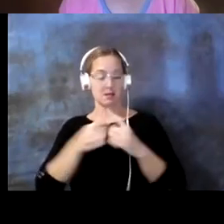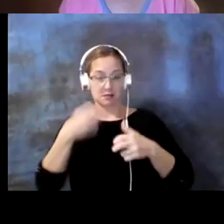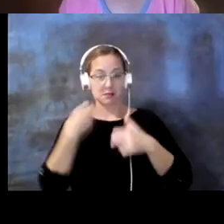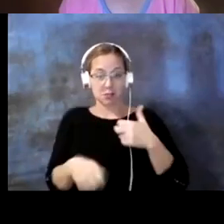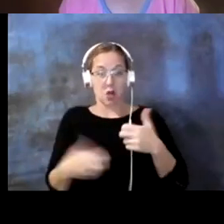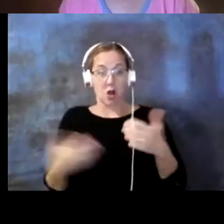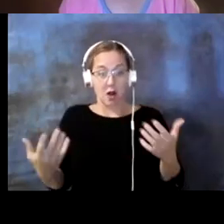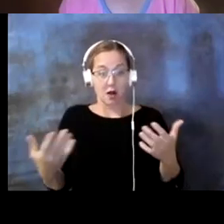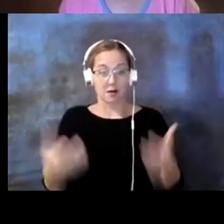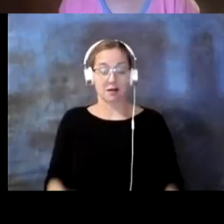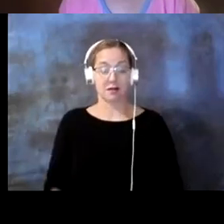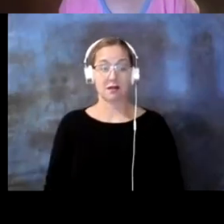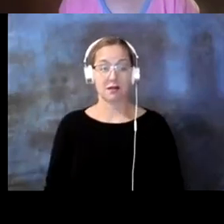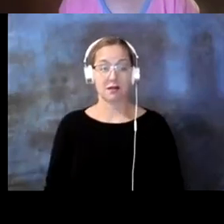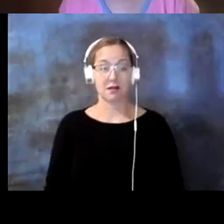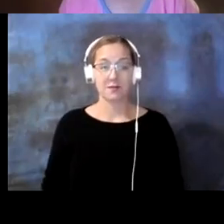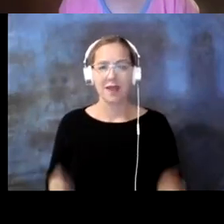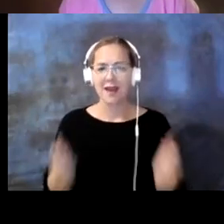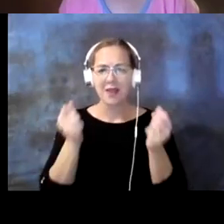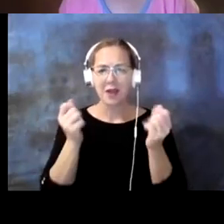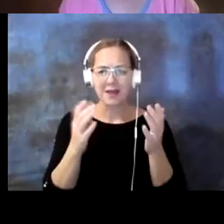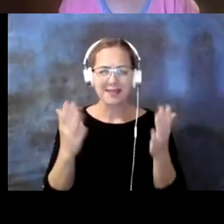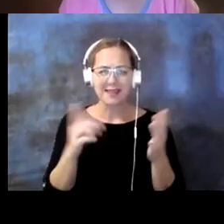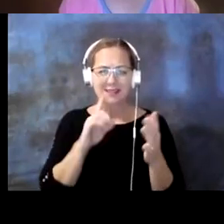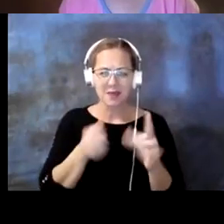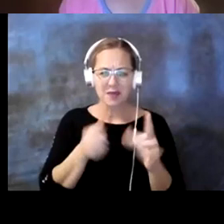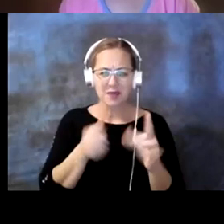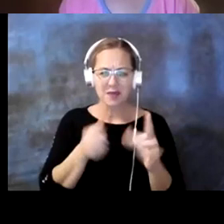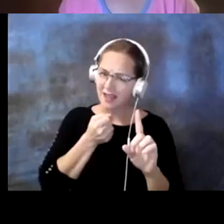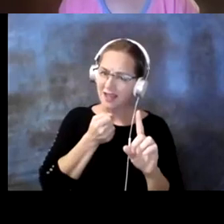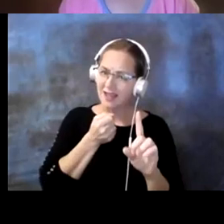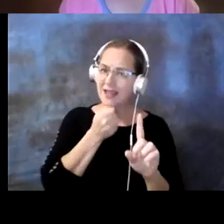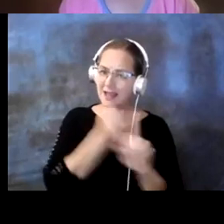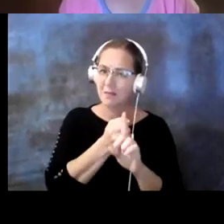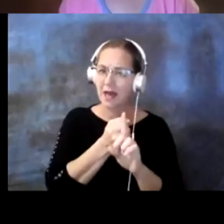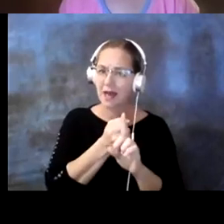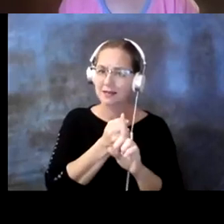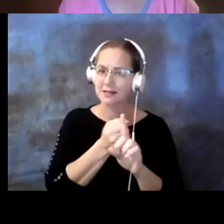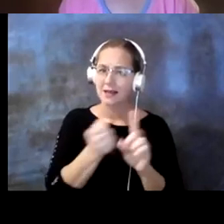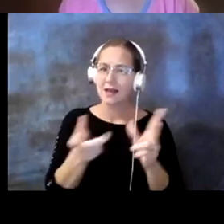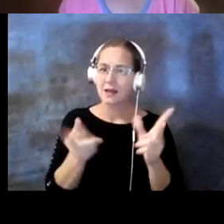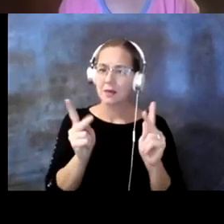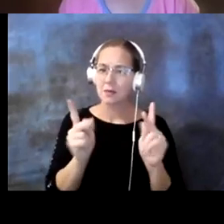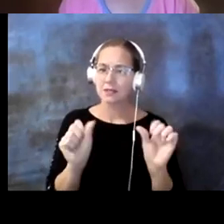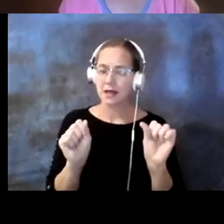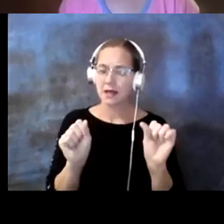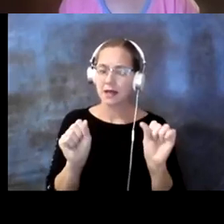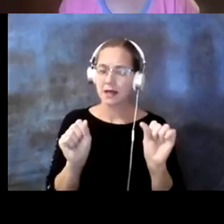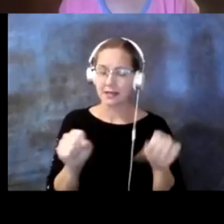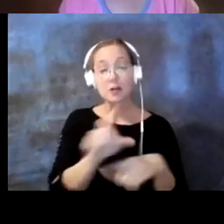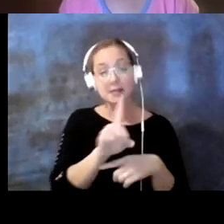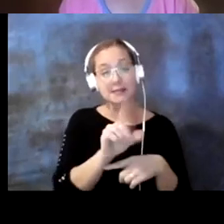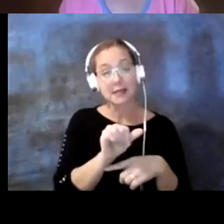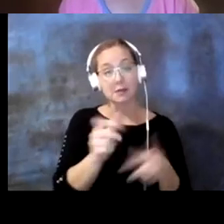There are many things that impact people's ability, disabled people's